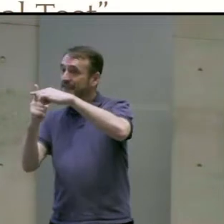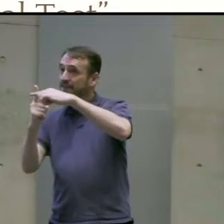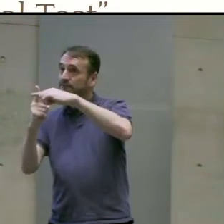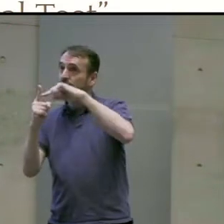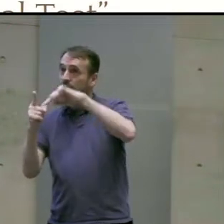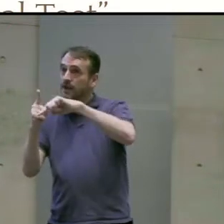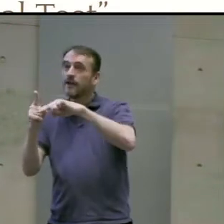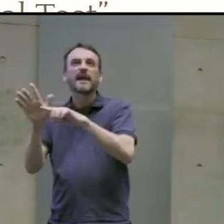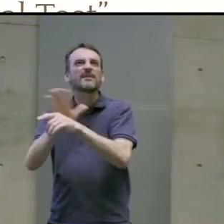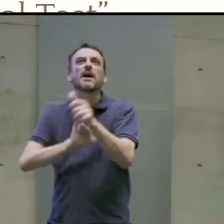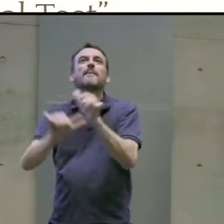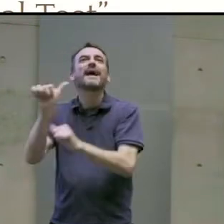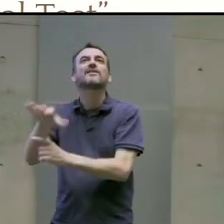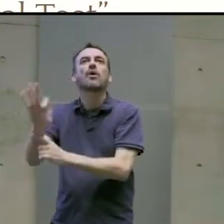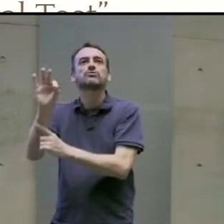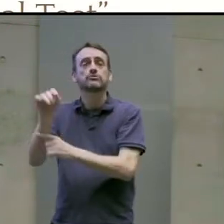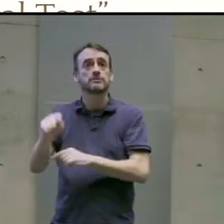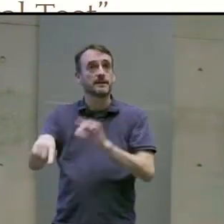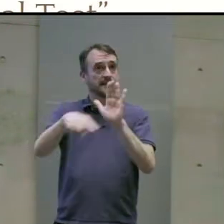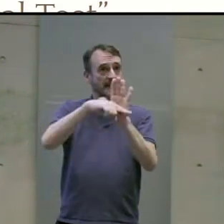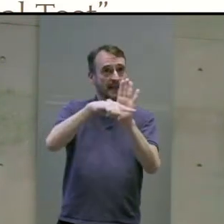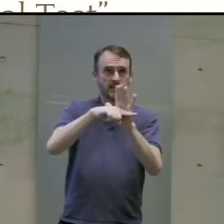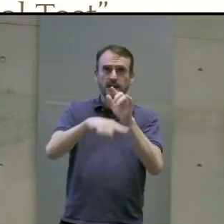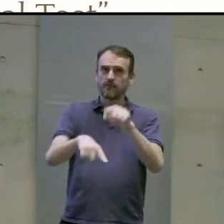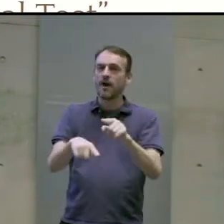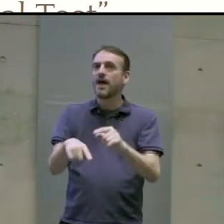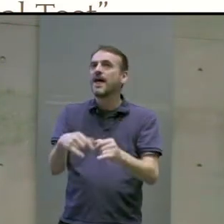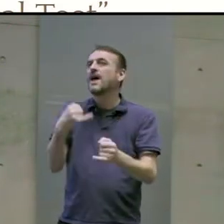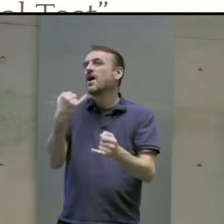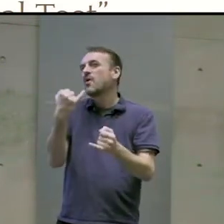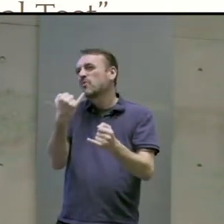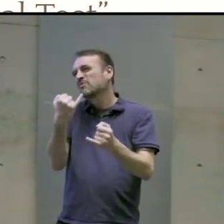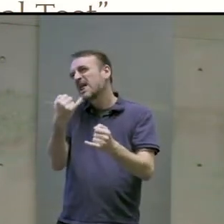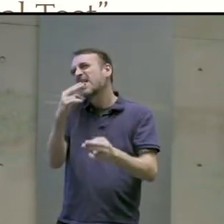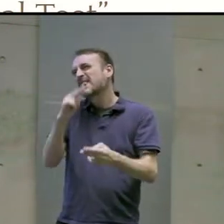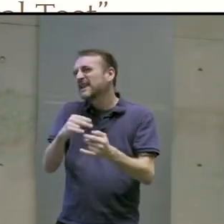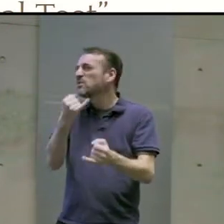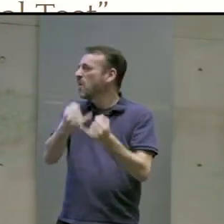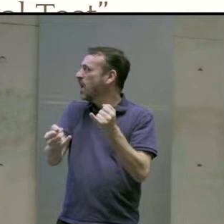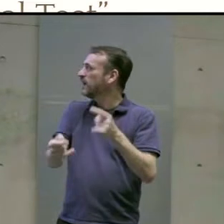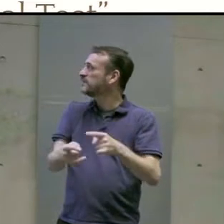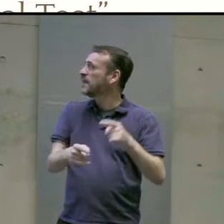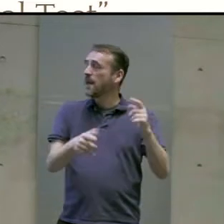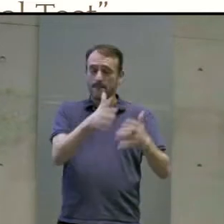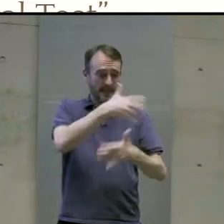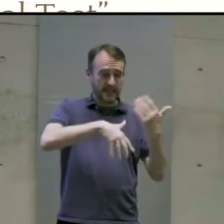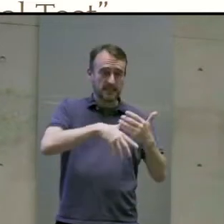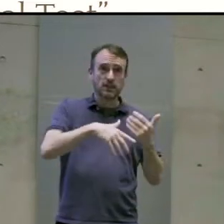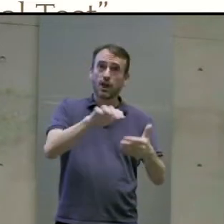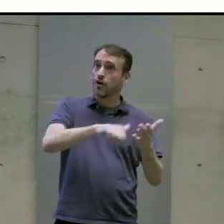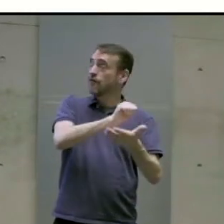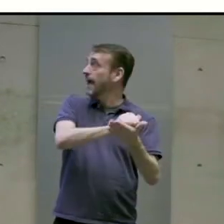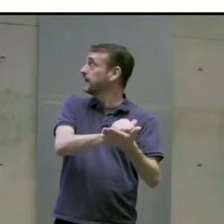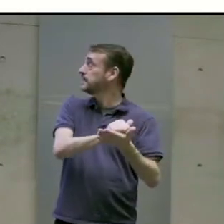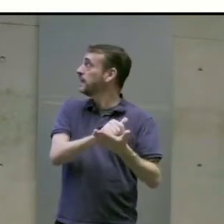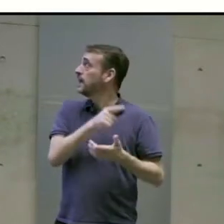finding the best option, negative is the least worst option, mixed is the correct option, and then both can be a moral